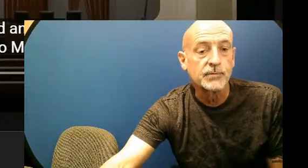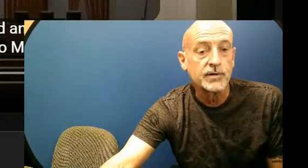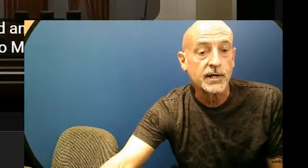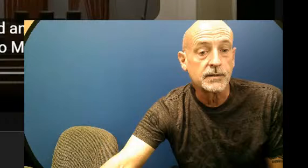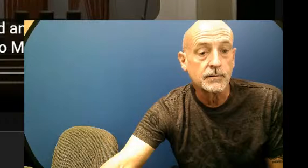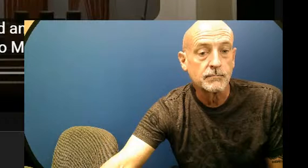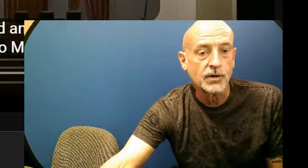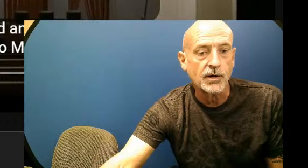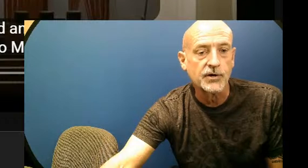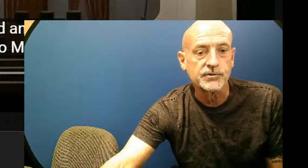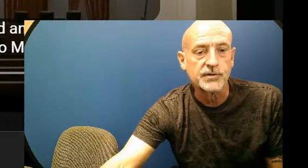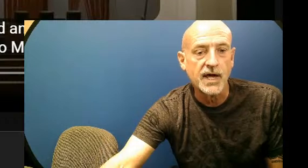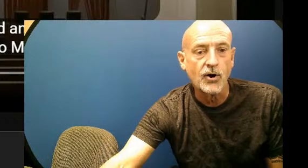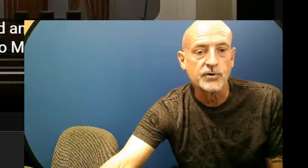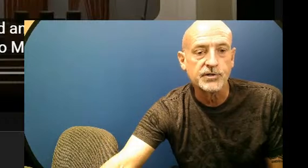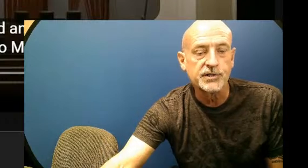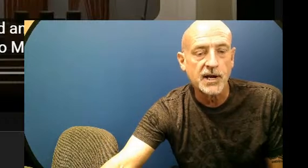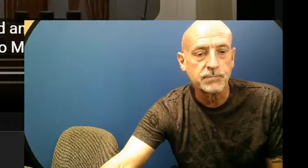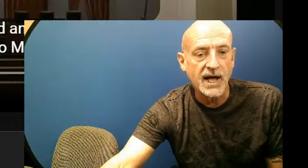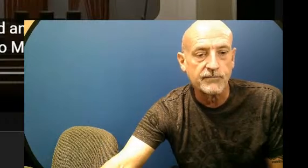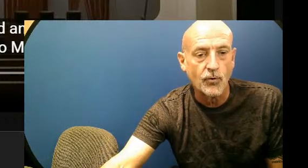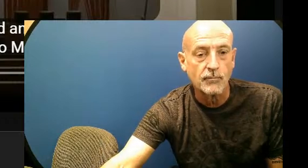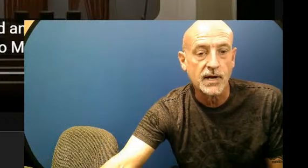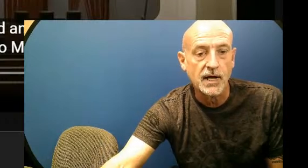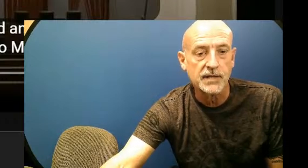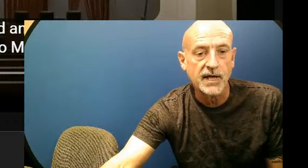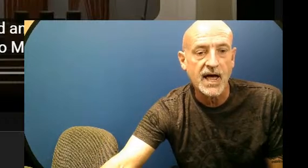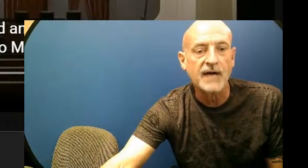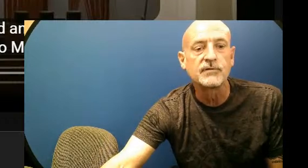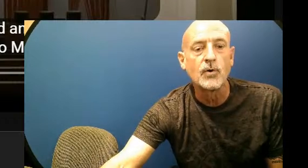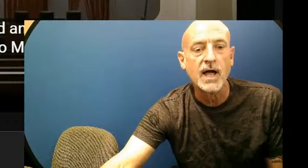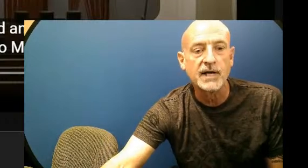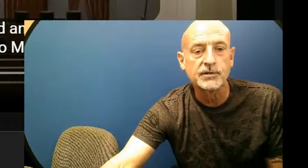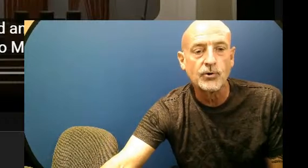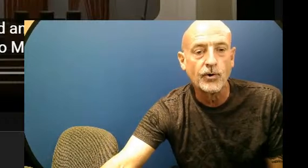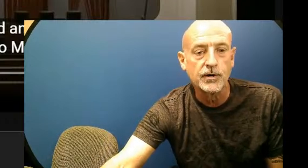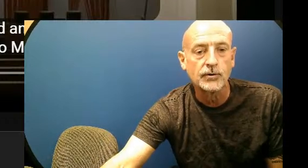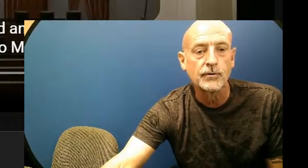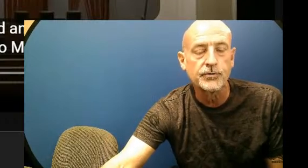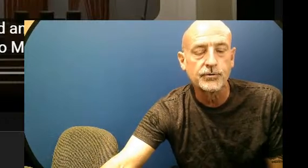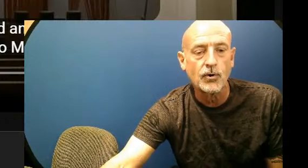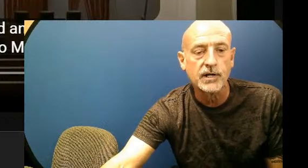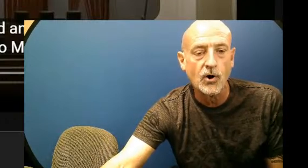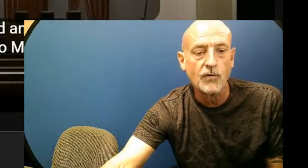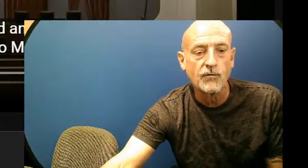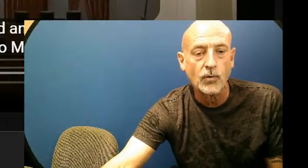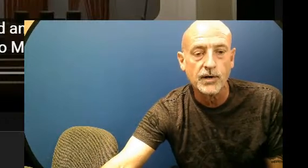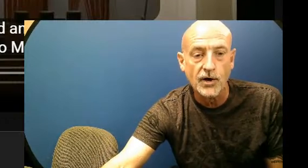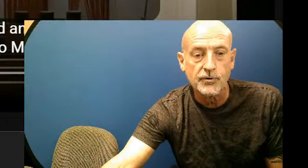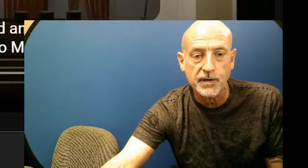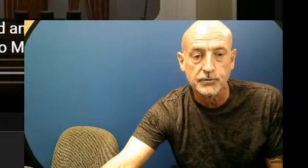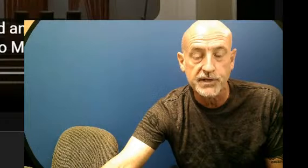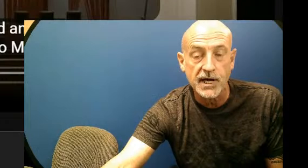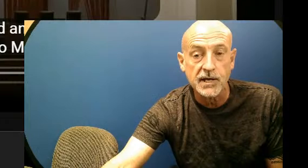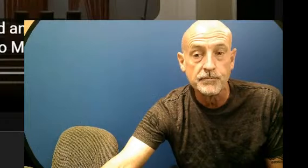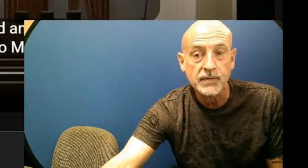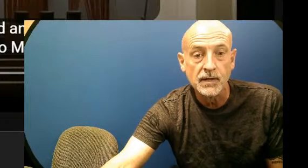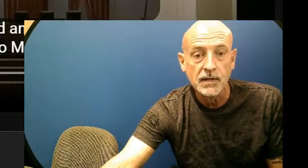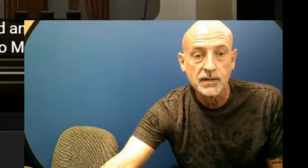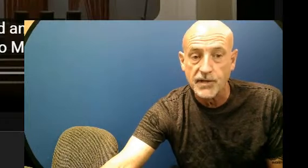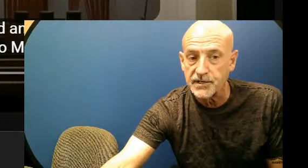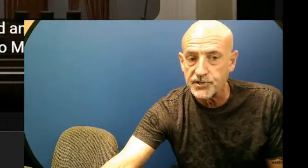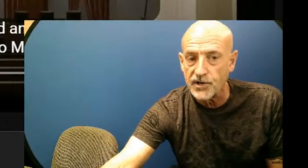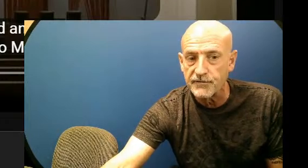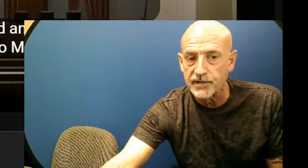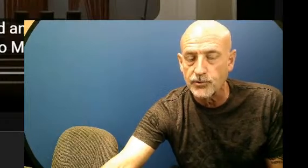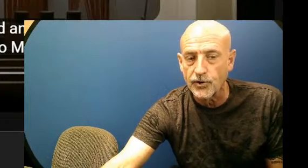them from doing it, because they are just a platform and they have no editorial authority over what other people say.